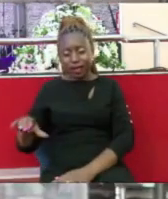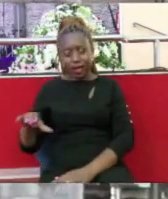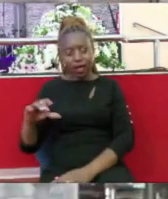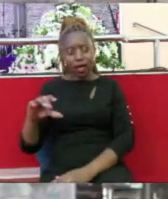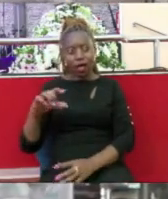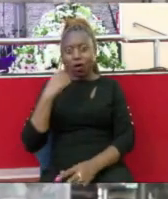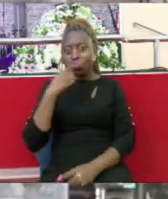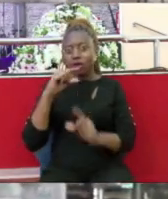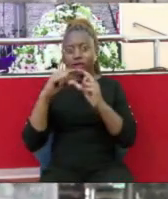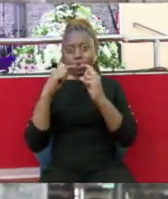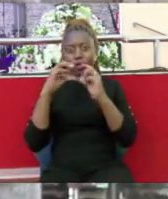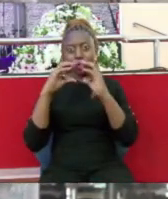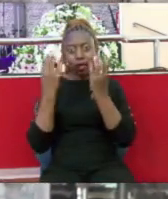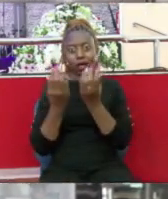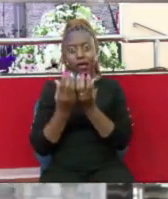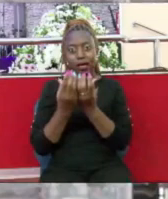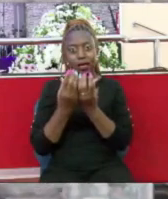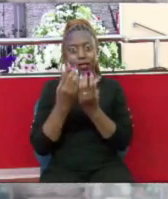lunch? And I will